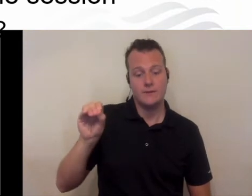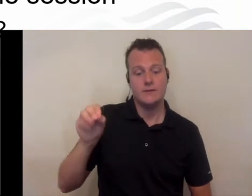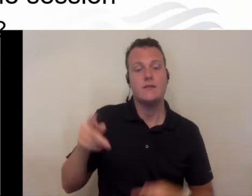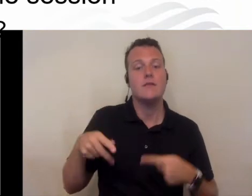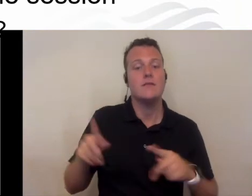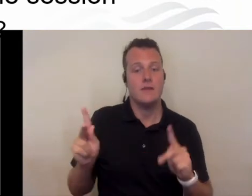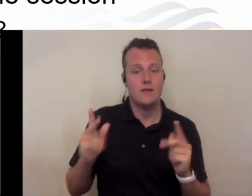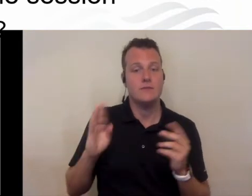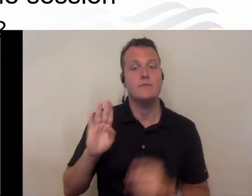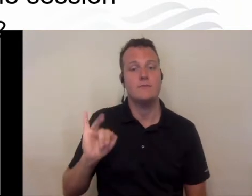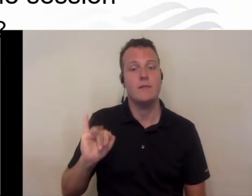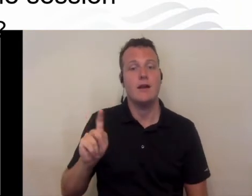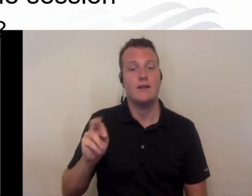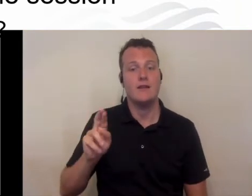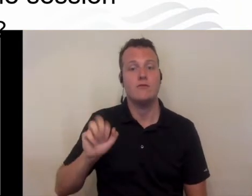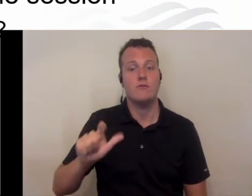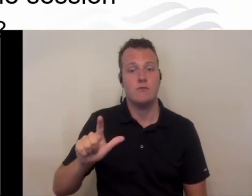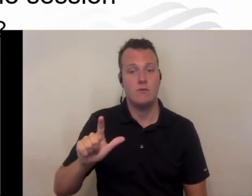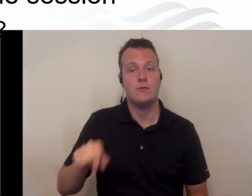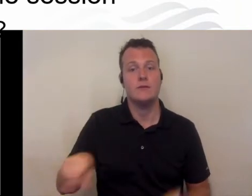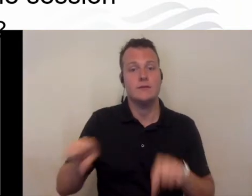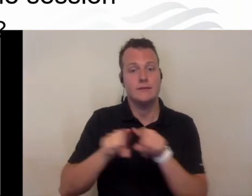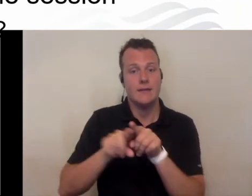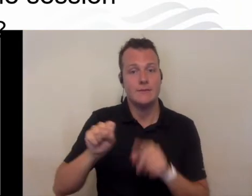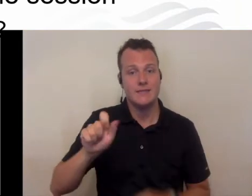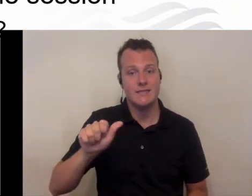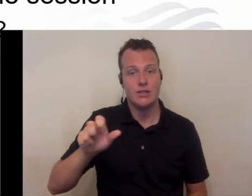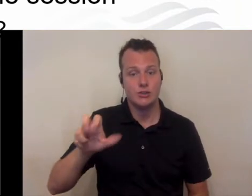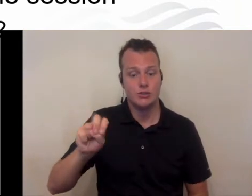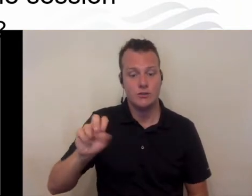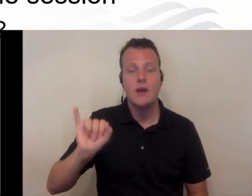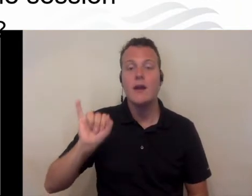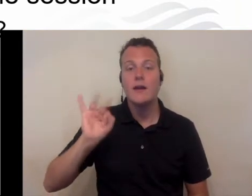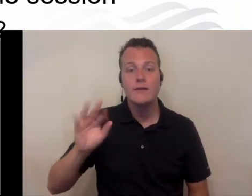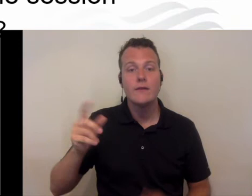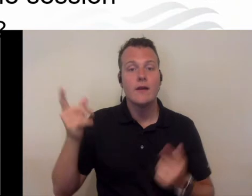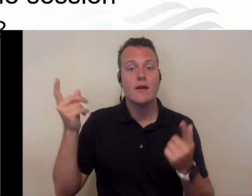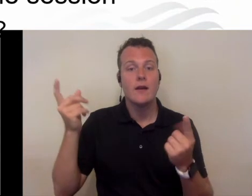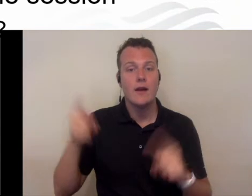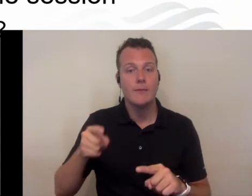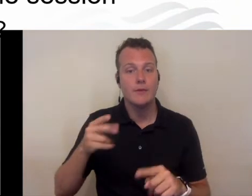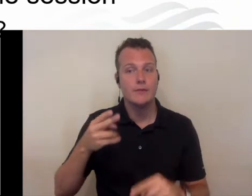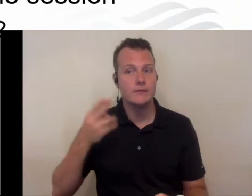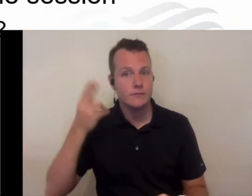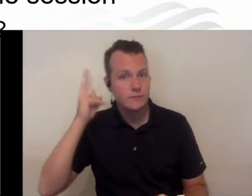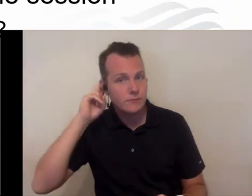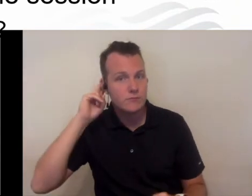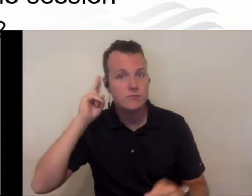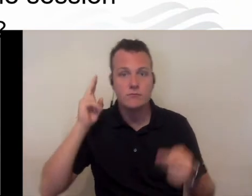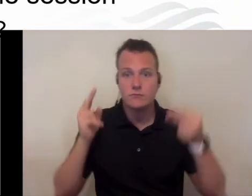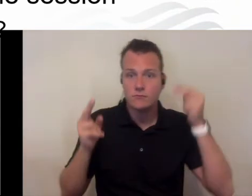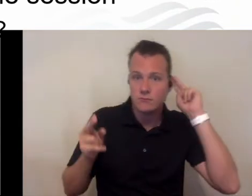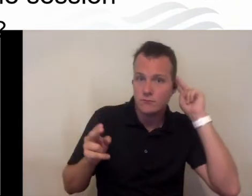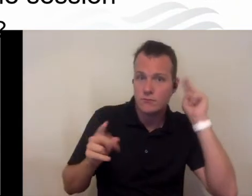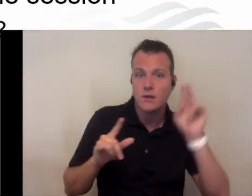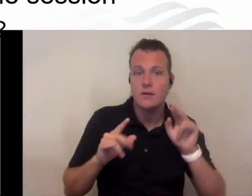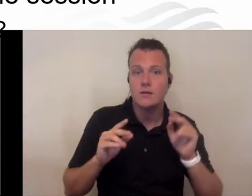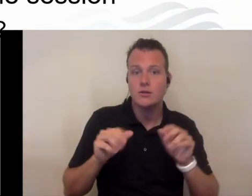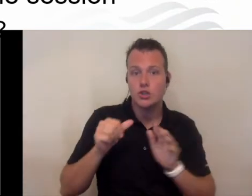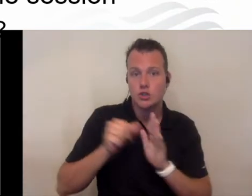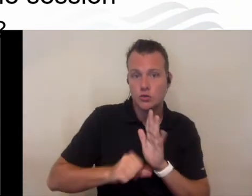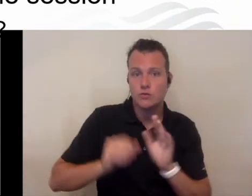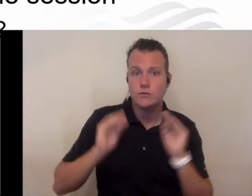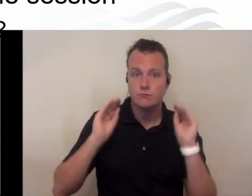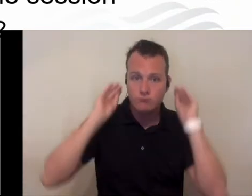procedure at the same session. So if they received and were implanted with both of their devices at the same time, this